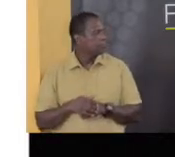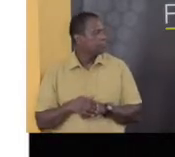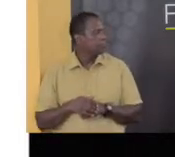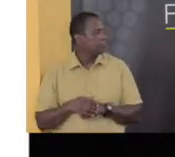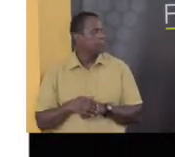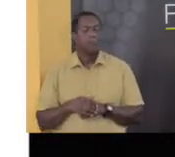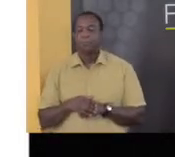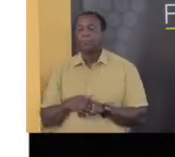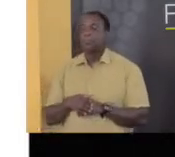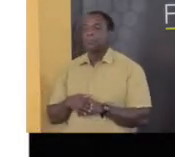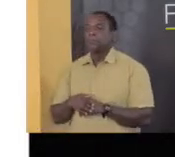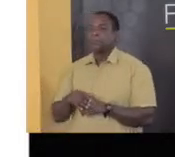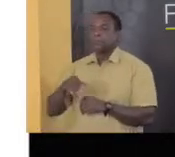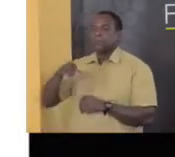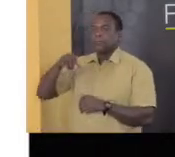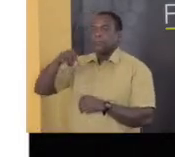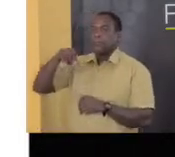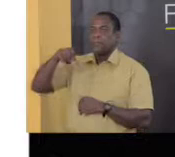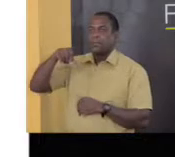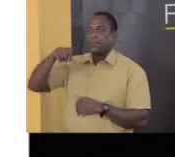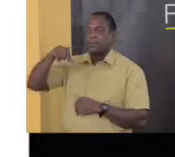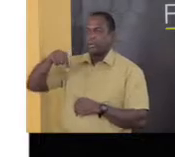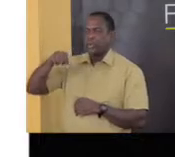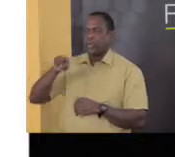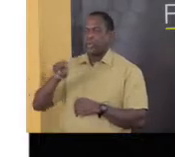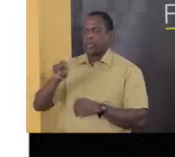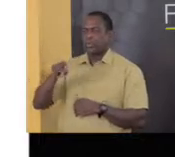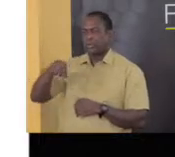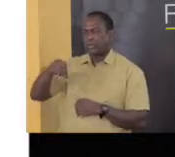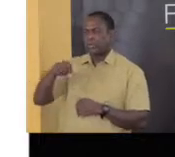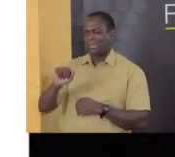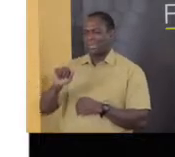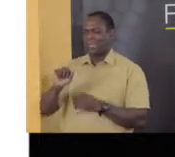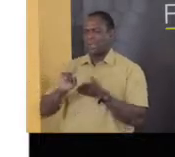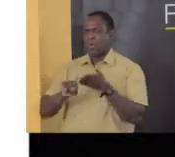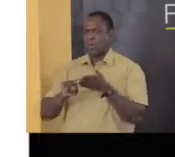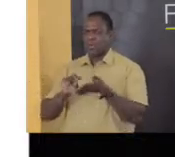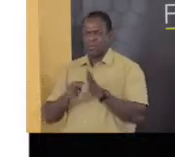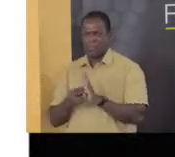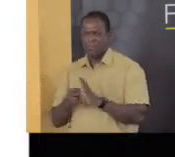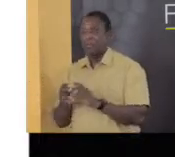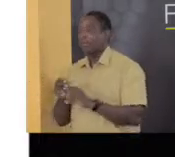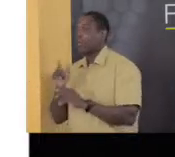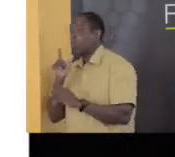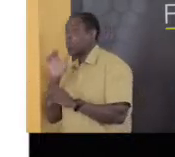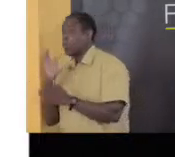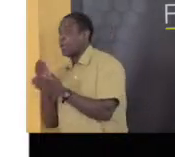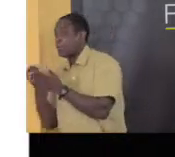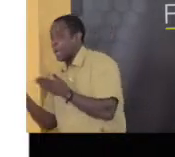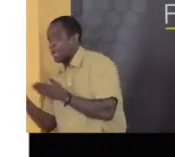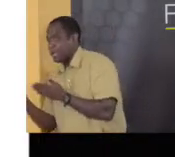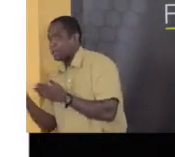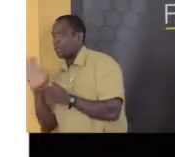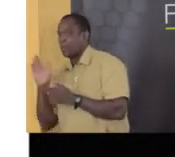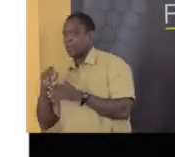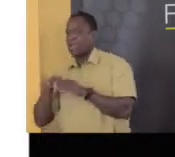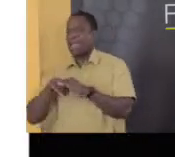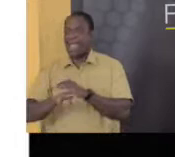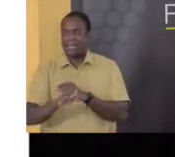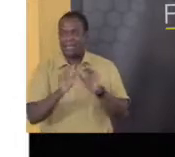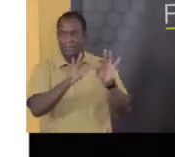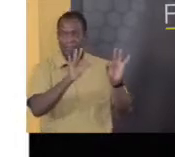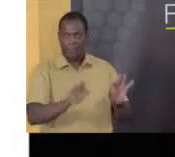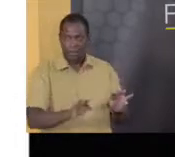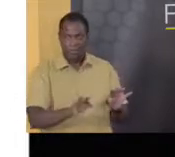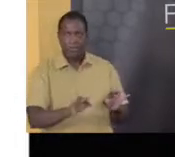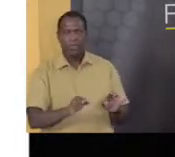in and they check, and then it exits the factory. So basically, this is the flow chart. Why